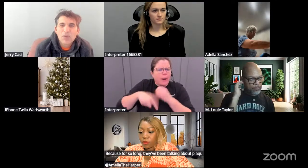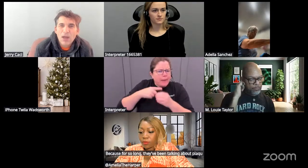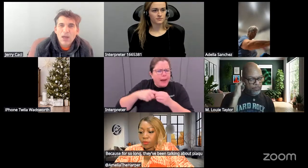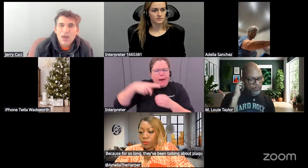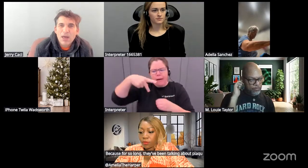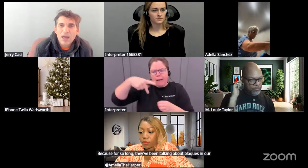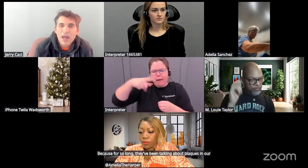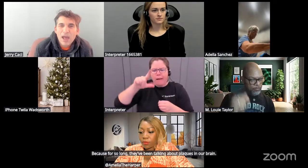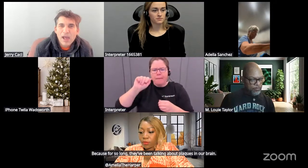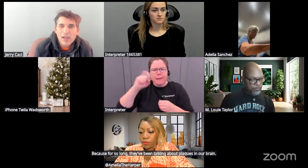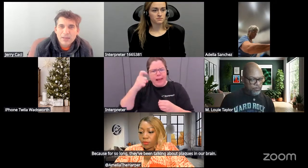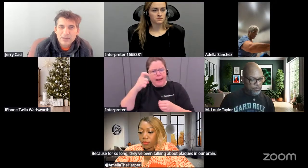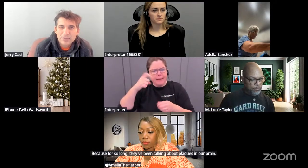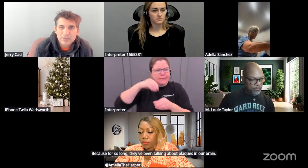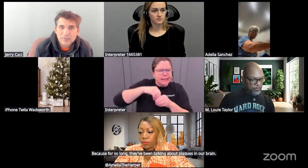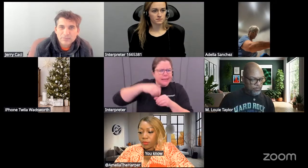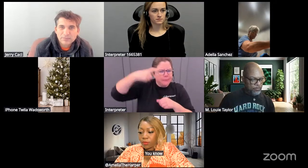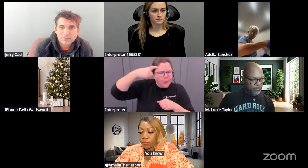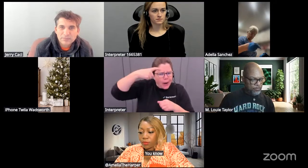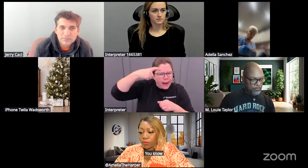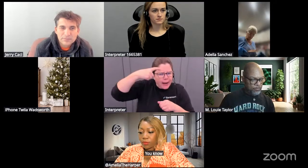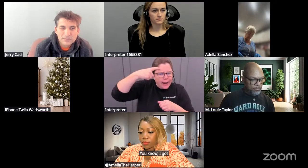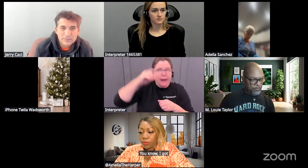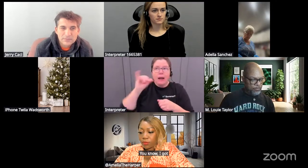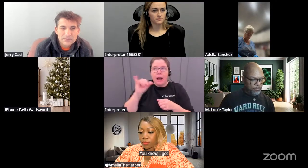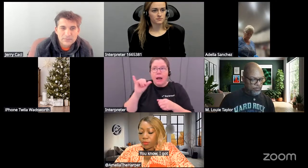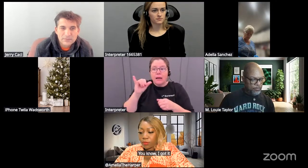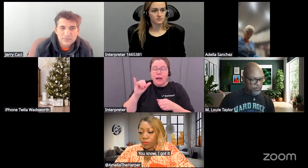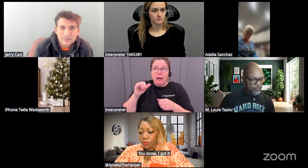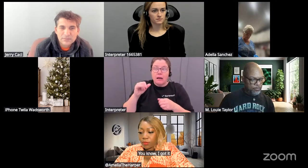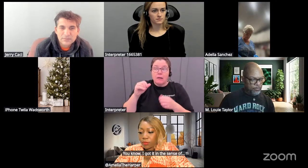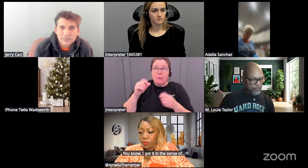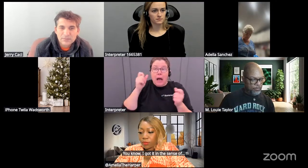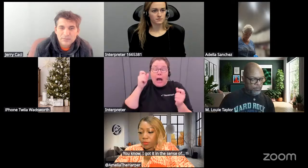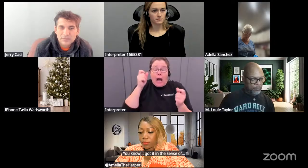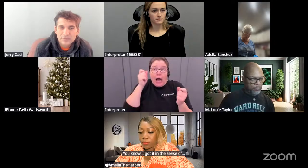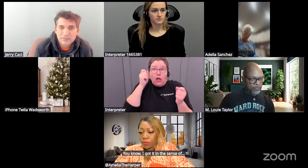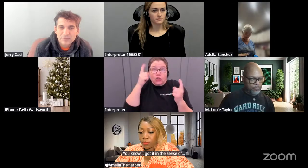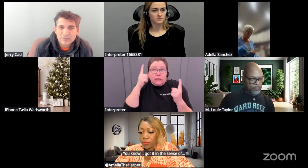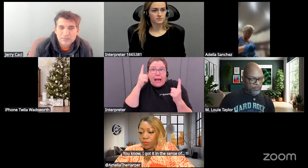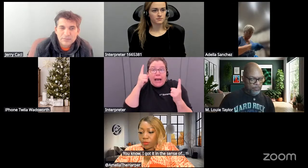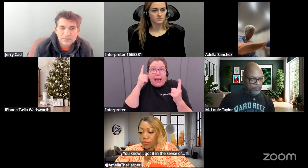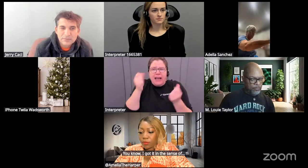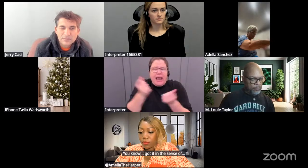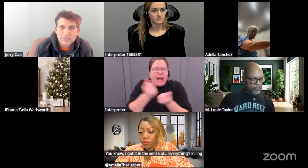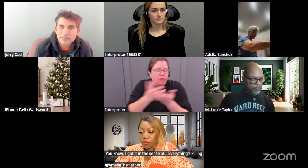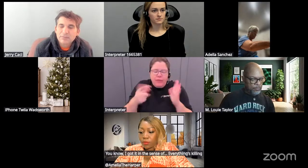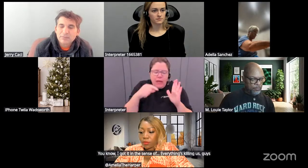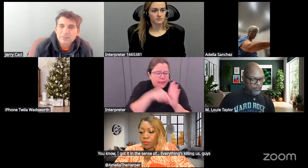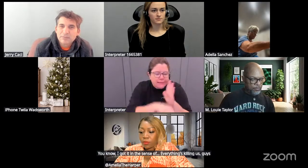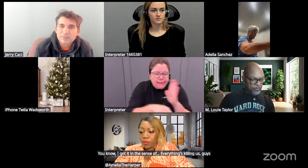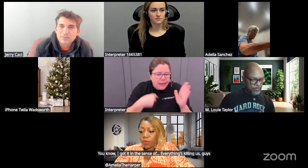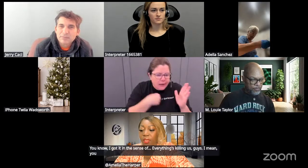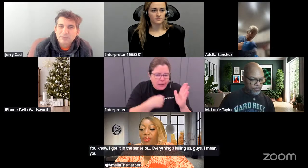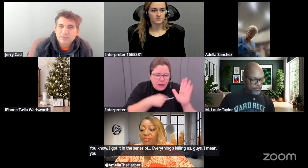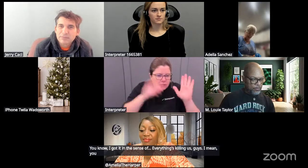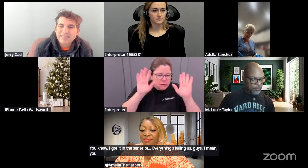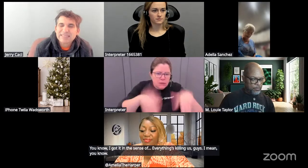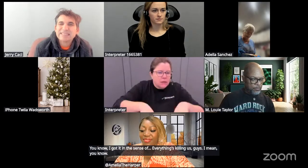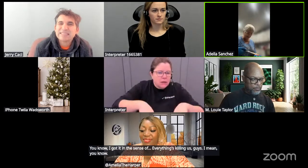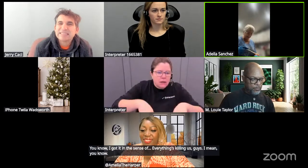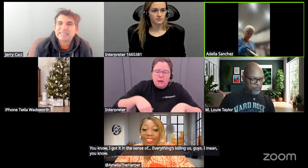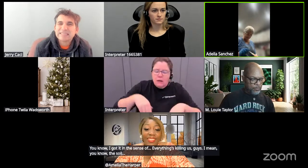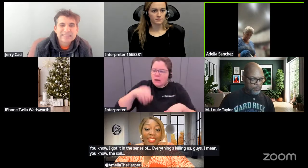our brain. I got it in the sense of everything's killing us, guys. I mean, the